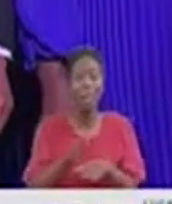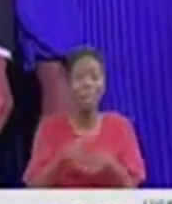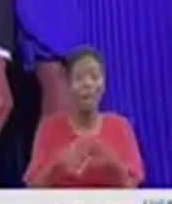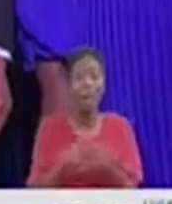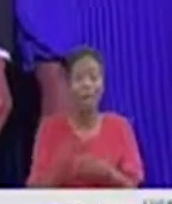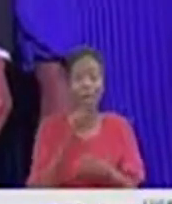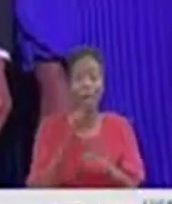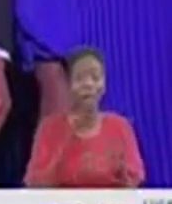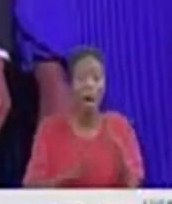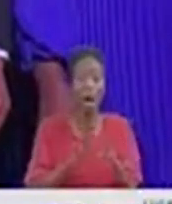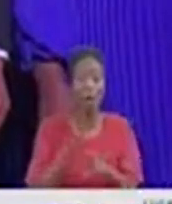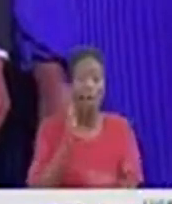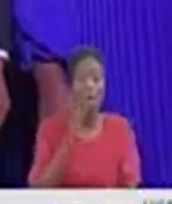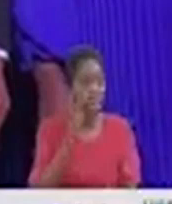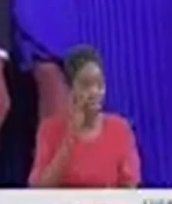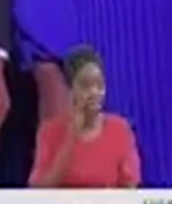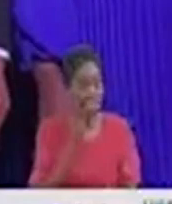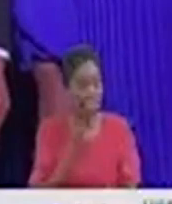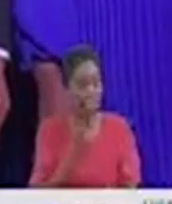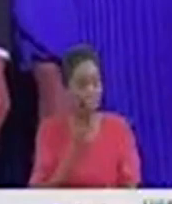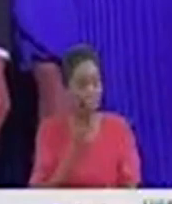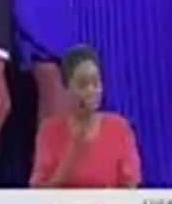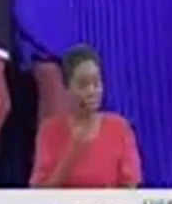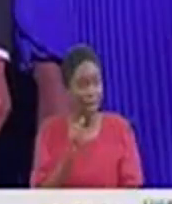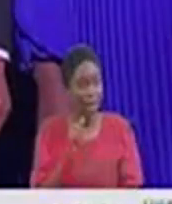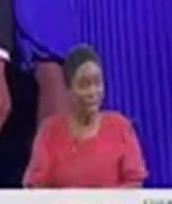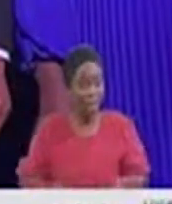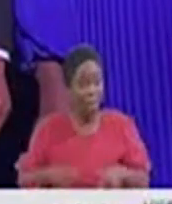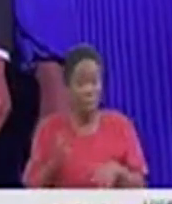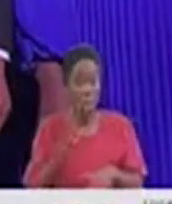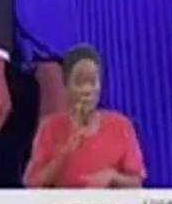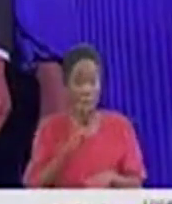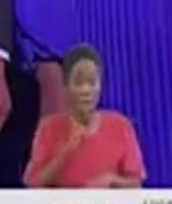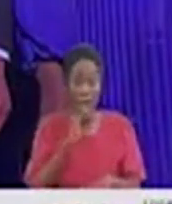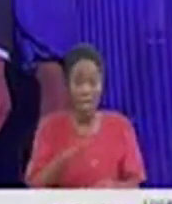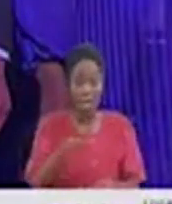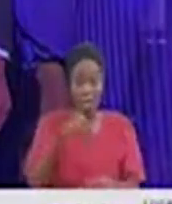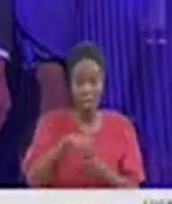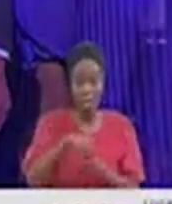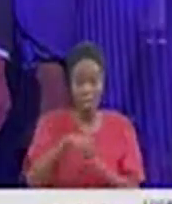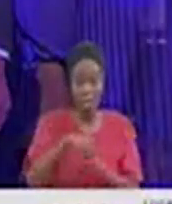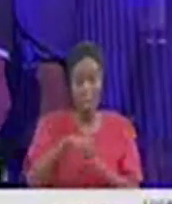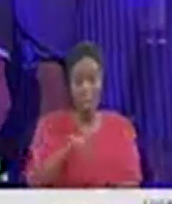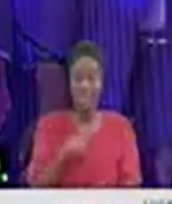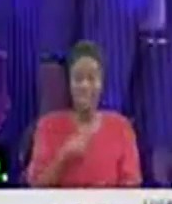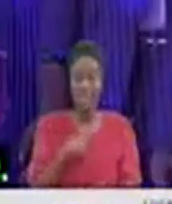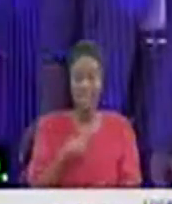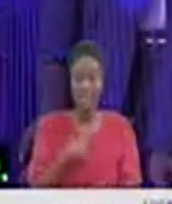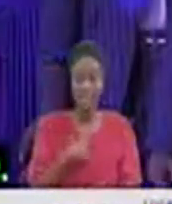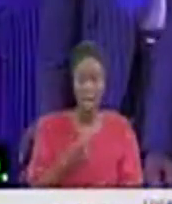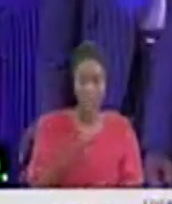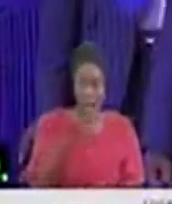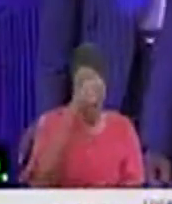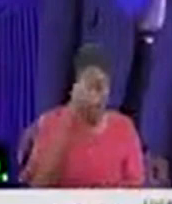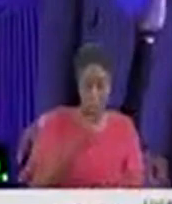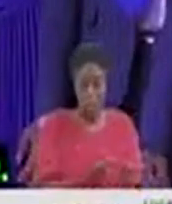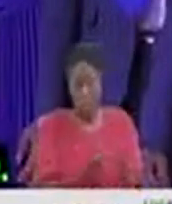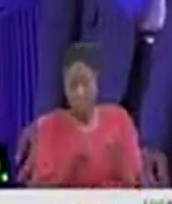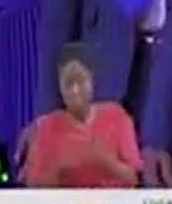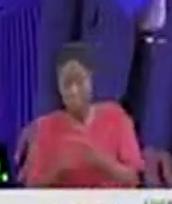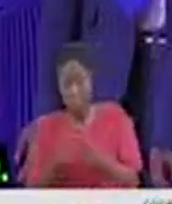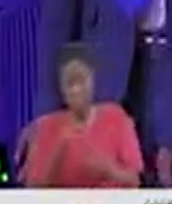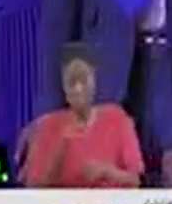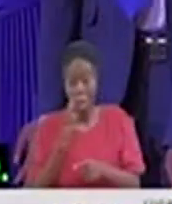Soon all the world will see the living water is found in me. 'Cause you come to